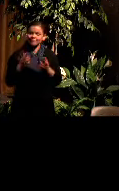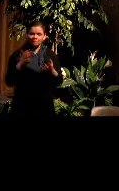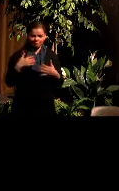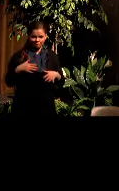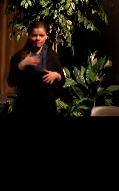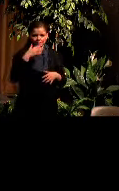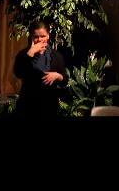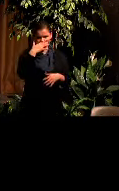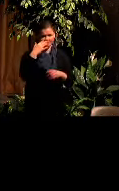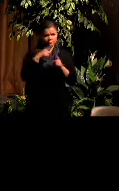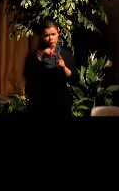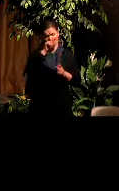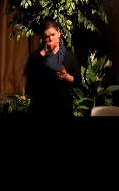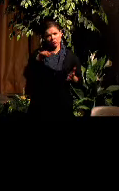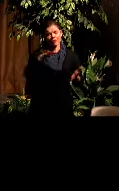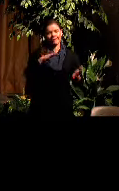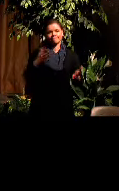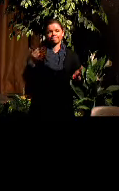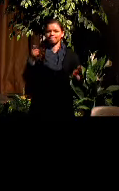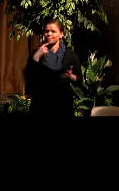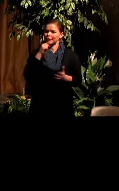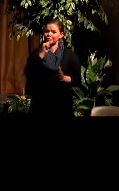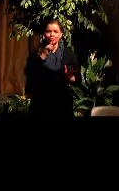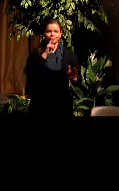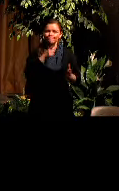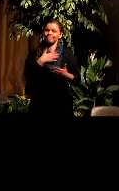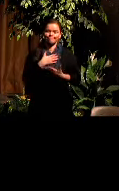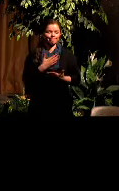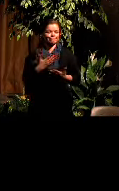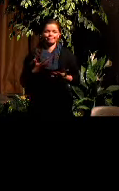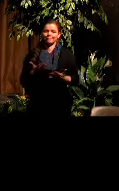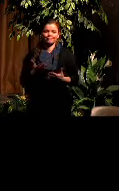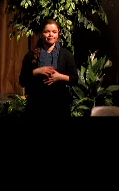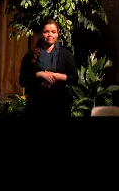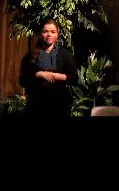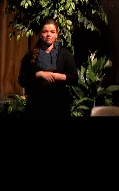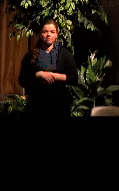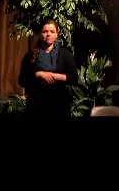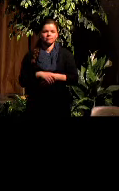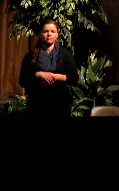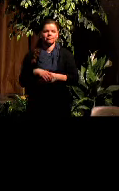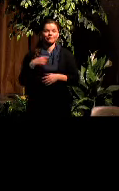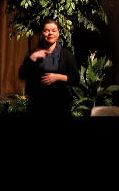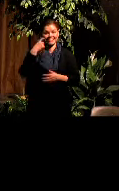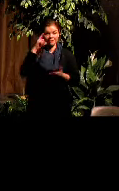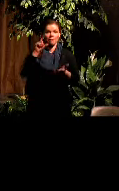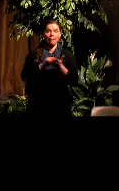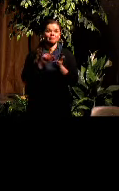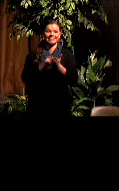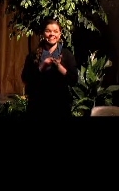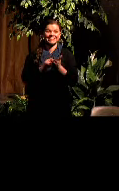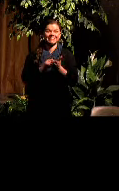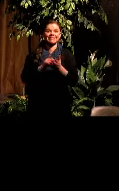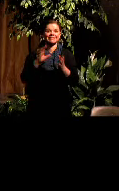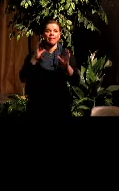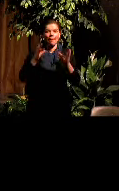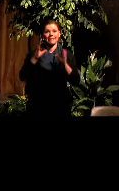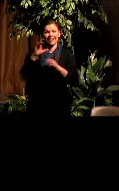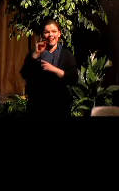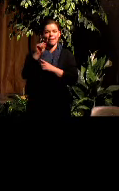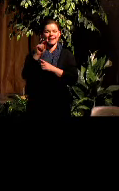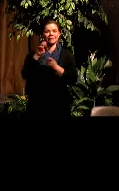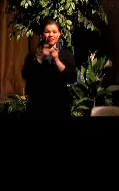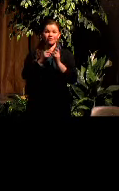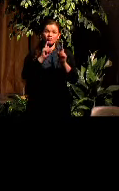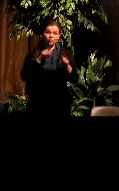familiar with anything that's happening there in particular. We've just finished and published a very large climate change report, which was it was the first full